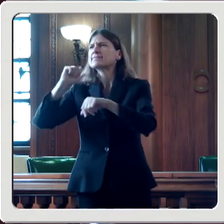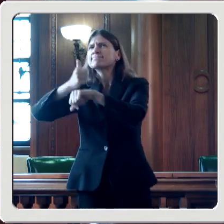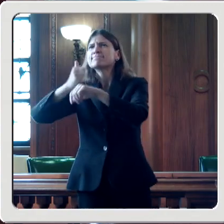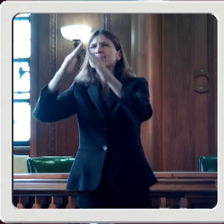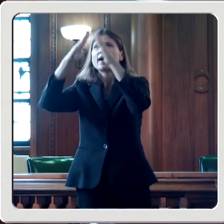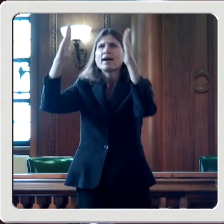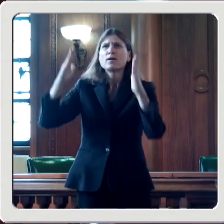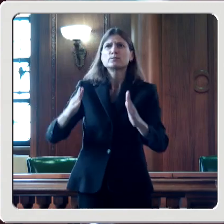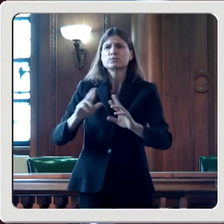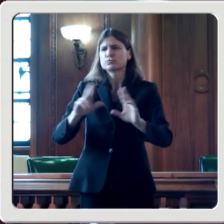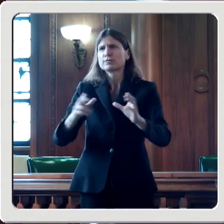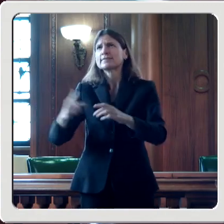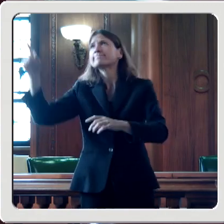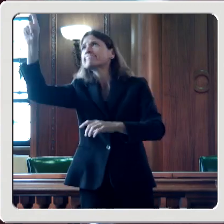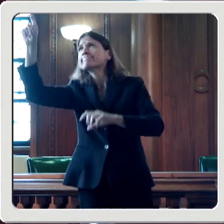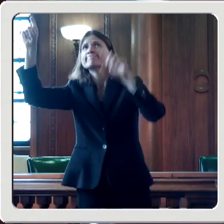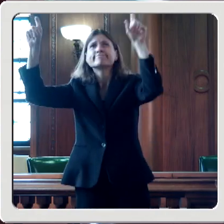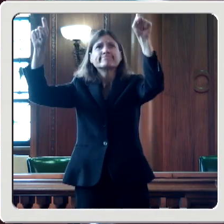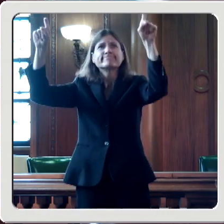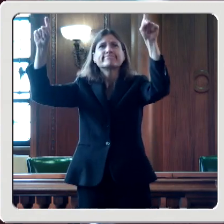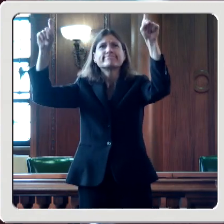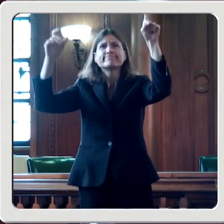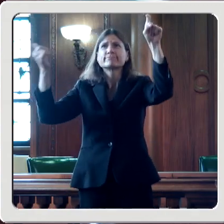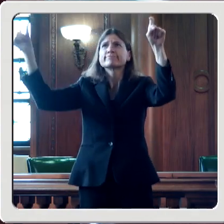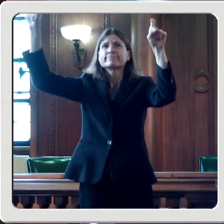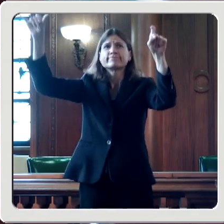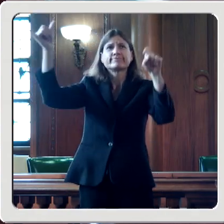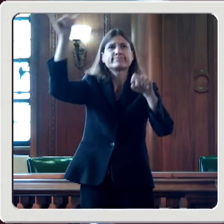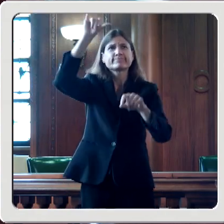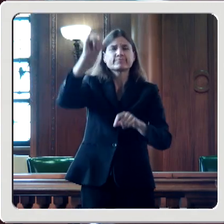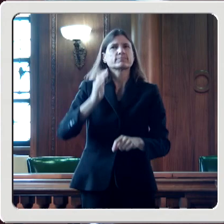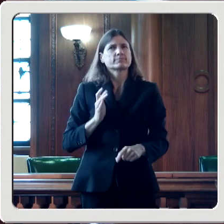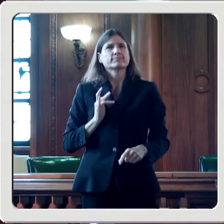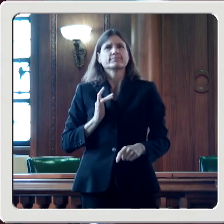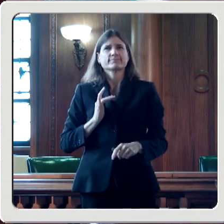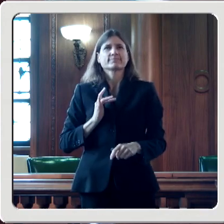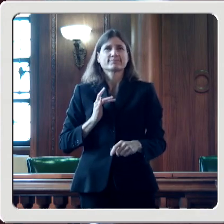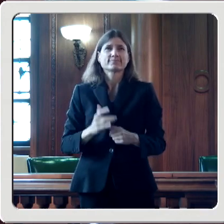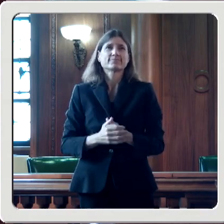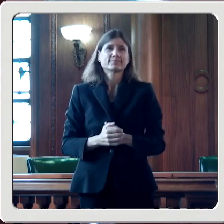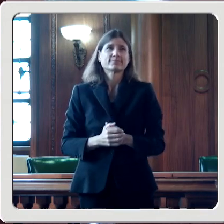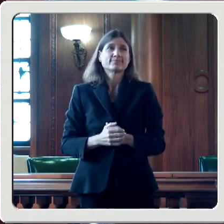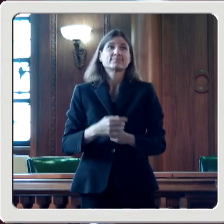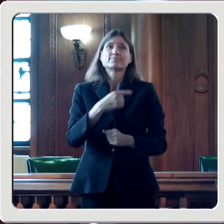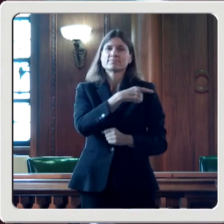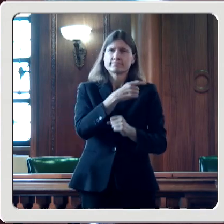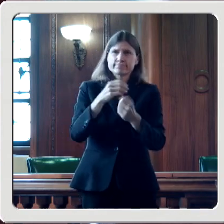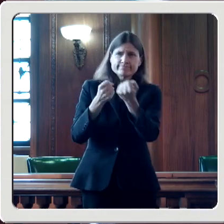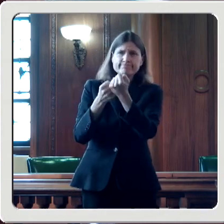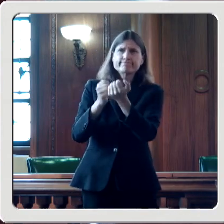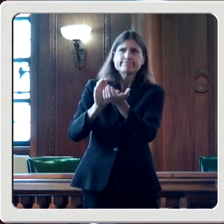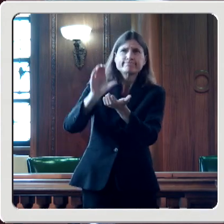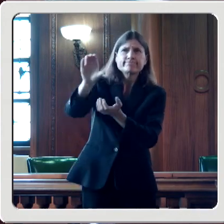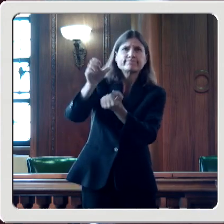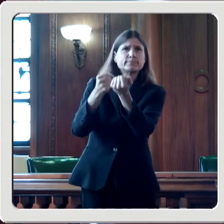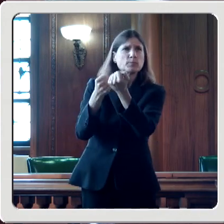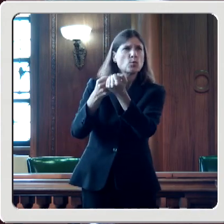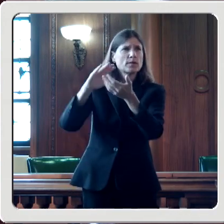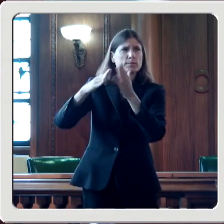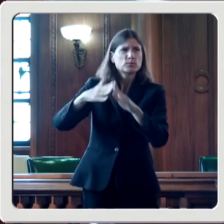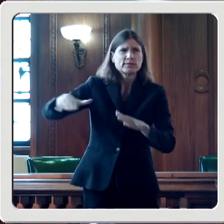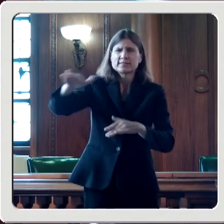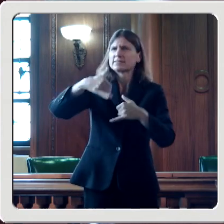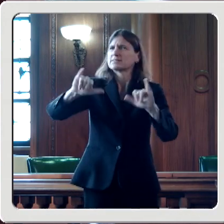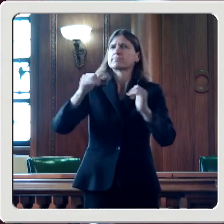of us donated to that campaign, and to the business community stepped up, from Rick's Auto Body to Eastman. Eastman just gave